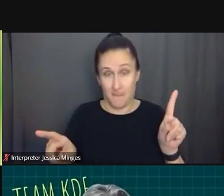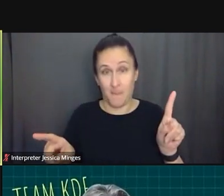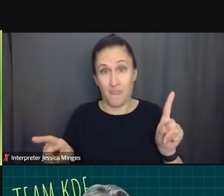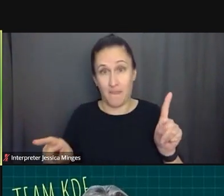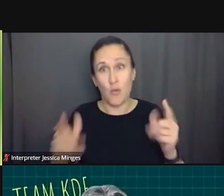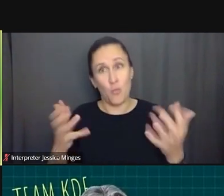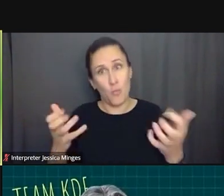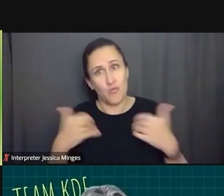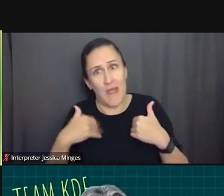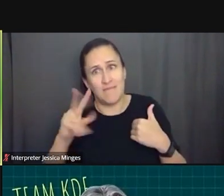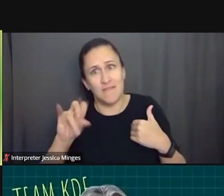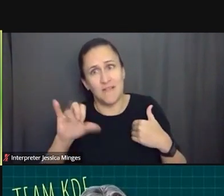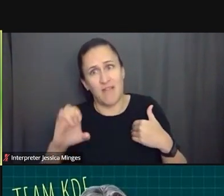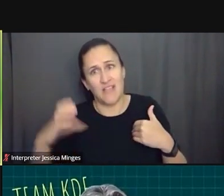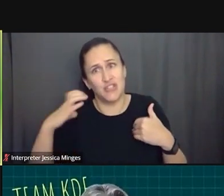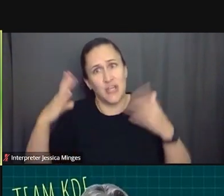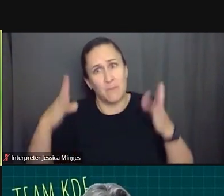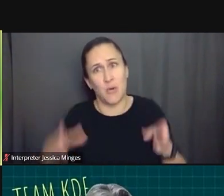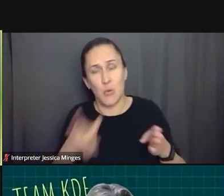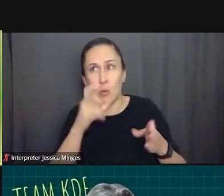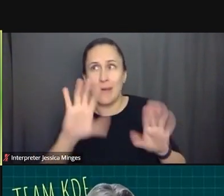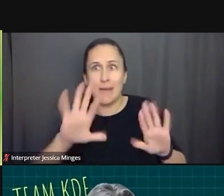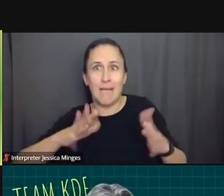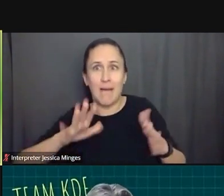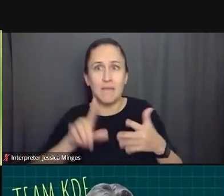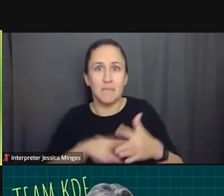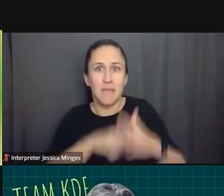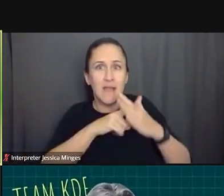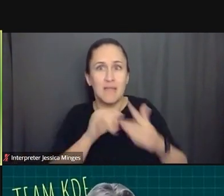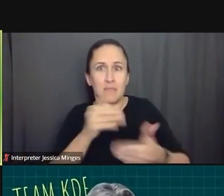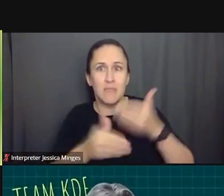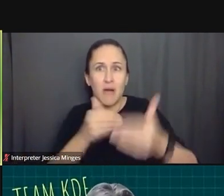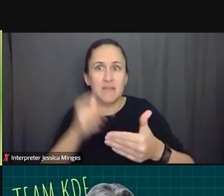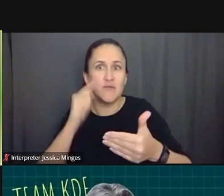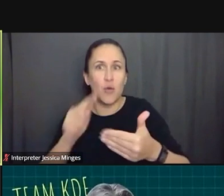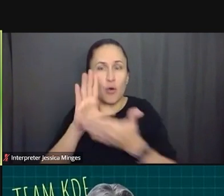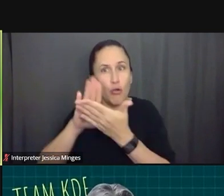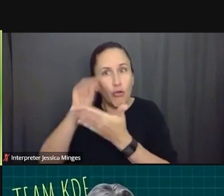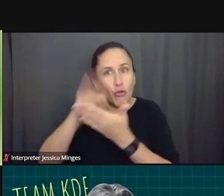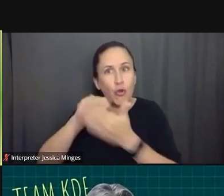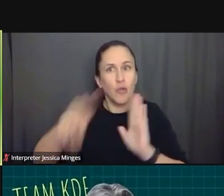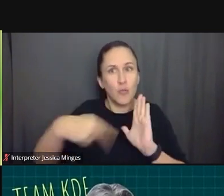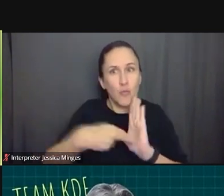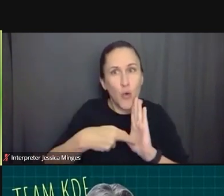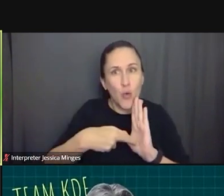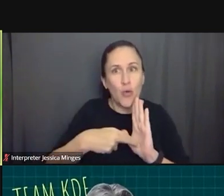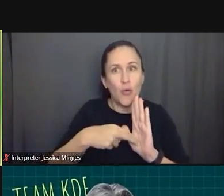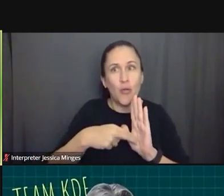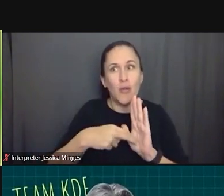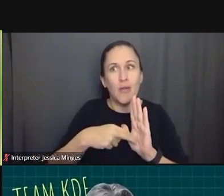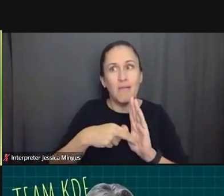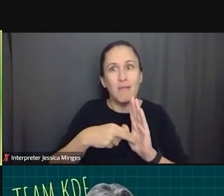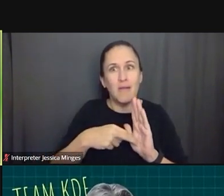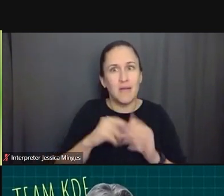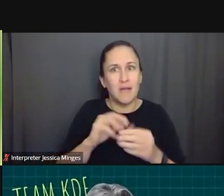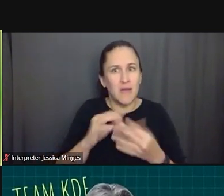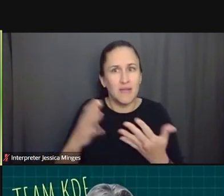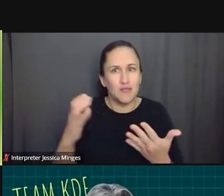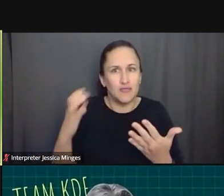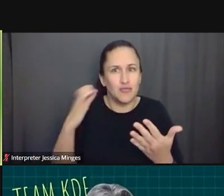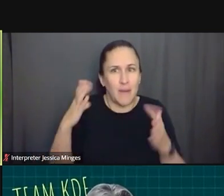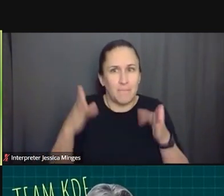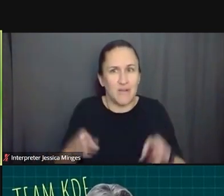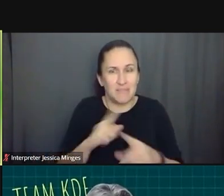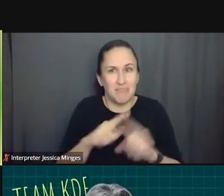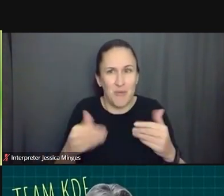to have a vice chair who can sort of begin that process of learning the role of chair. However, we